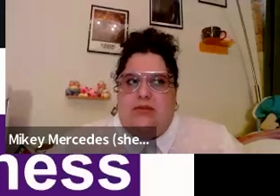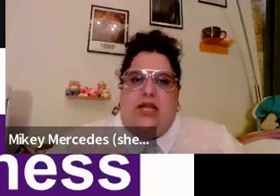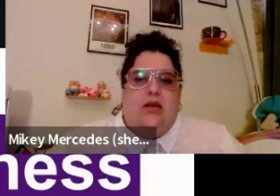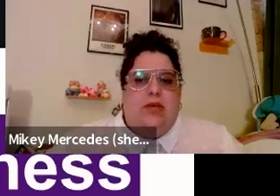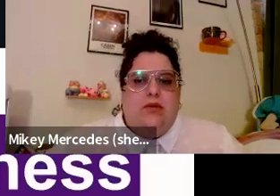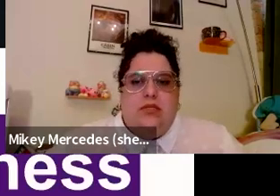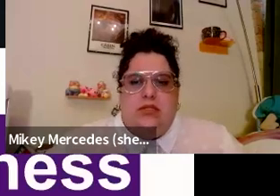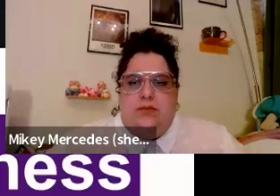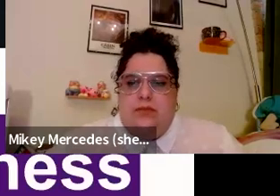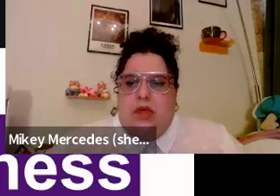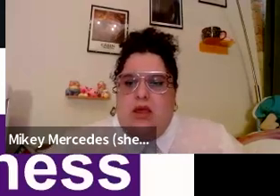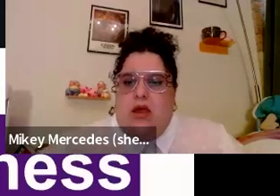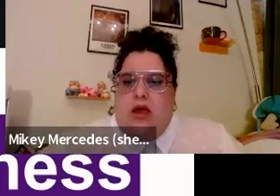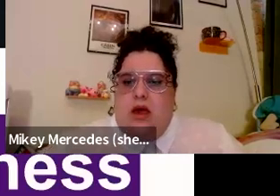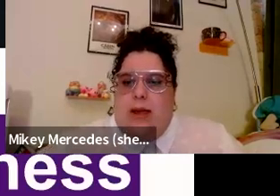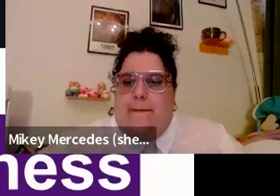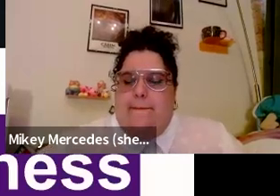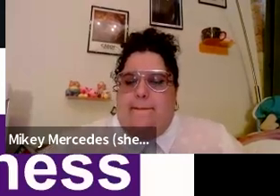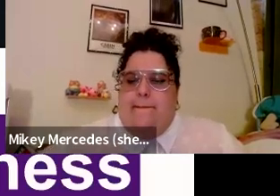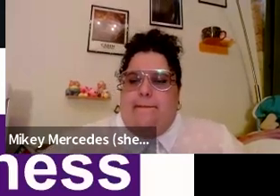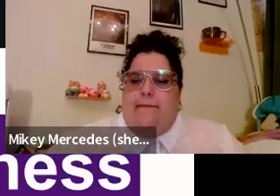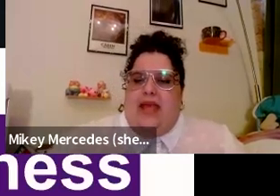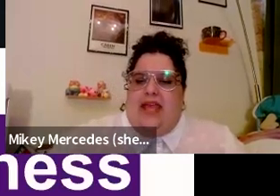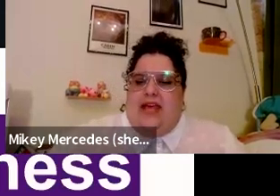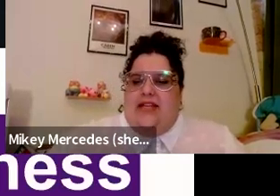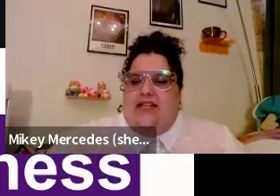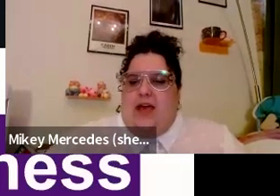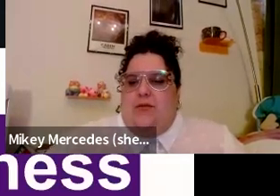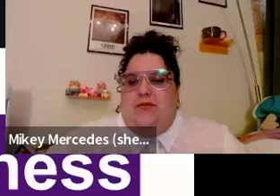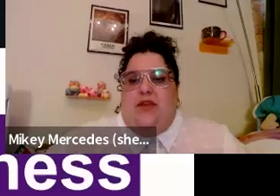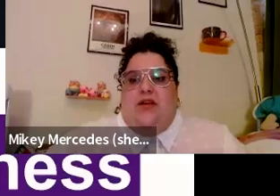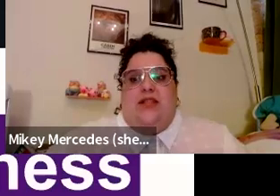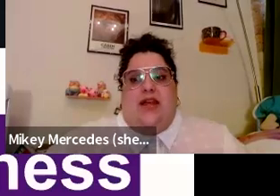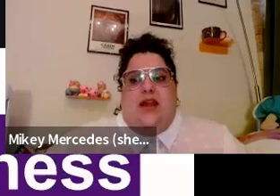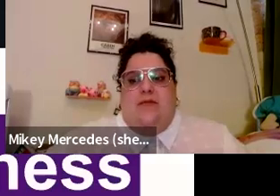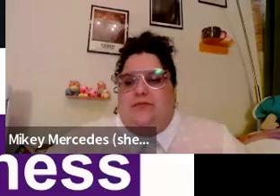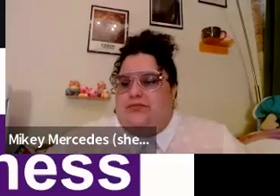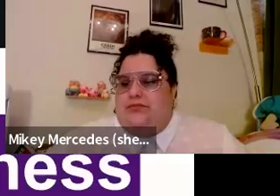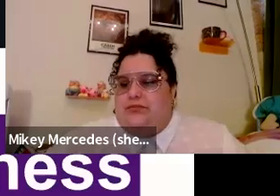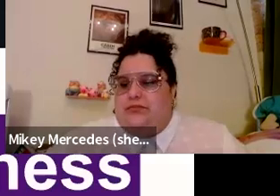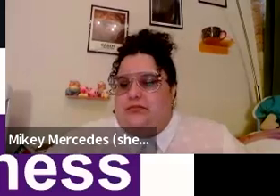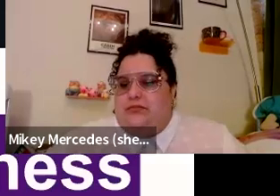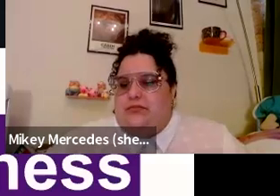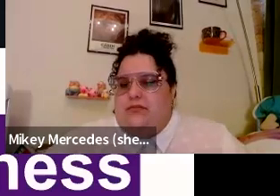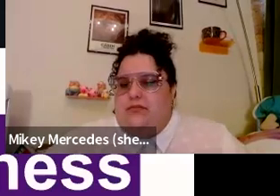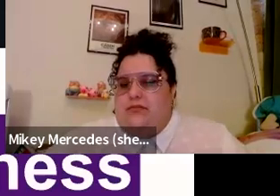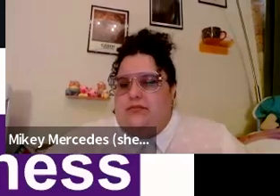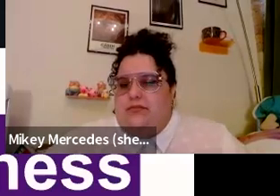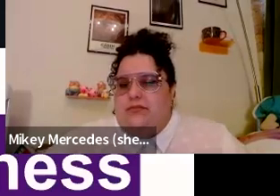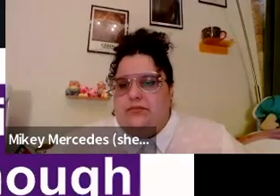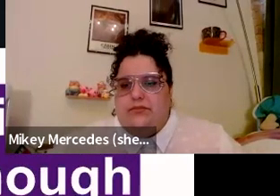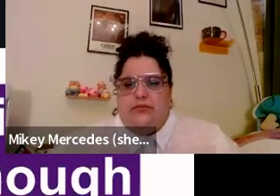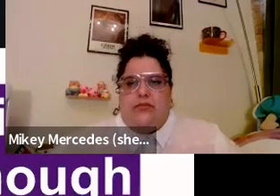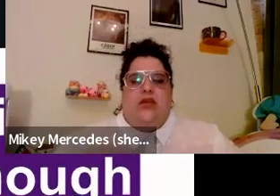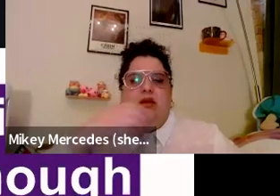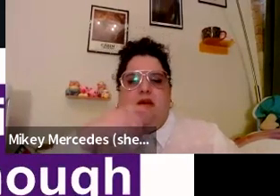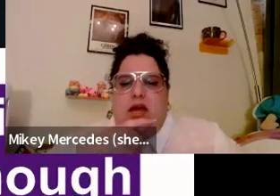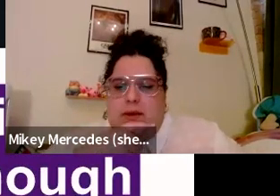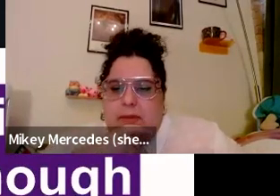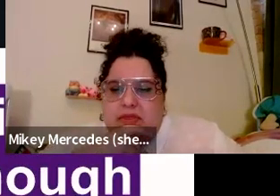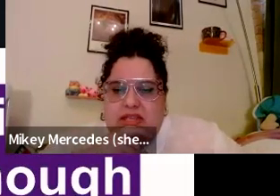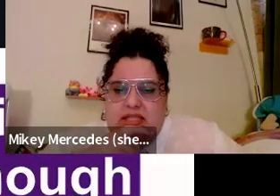spending a lot of time standing. After I mentioned it at work, a white manager told me that I should try not to use it